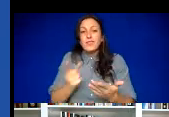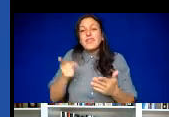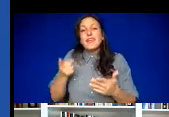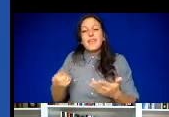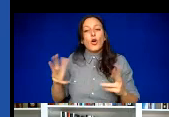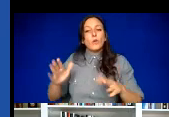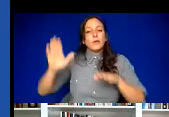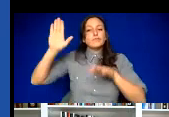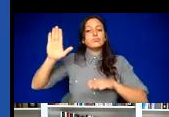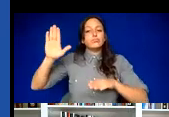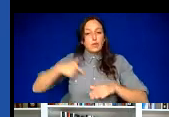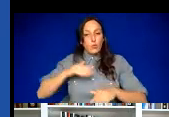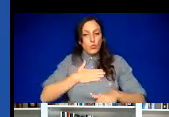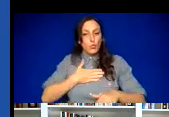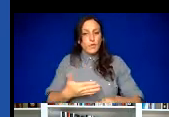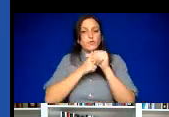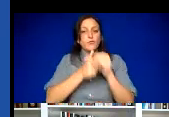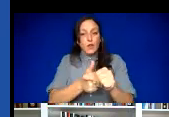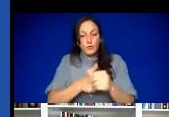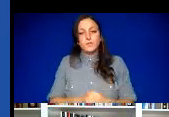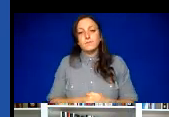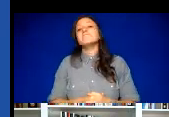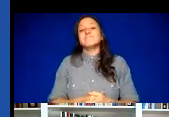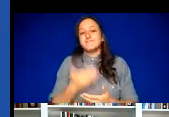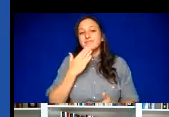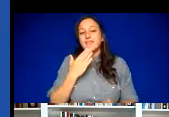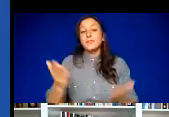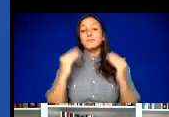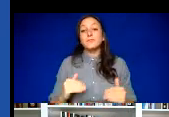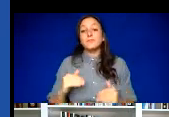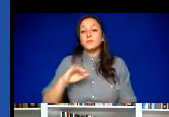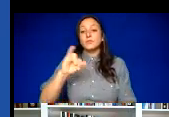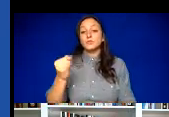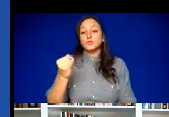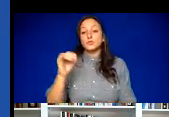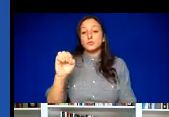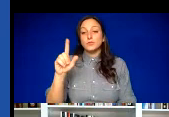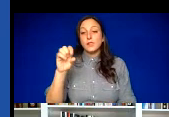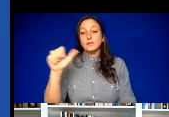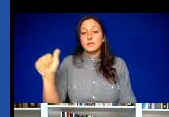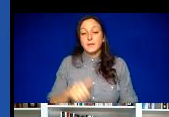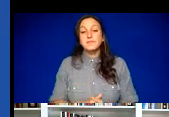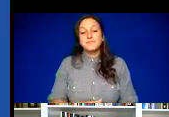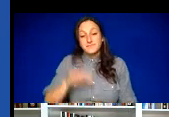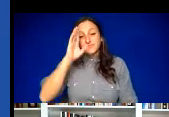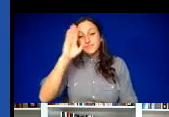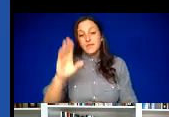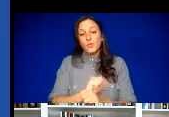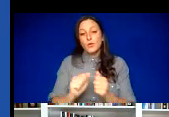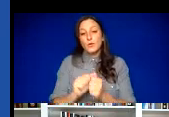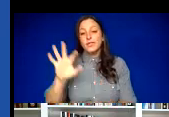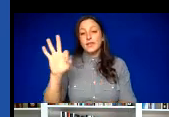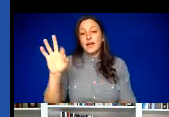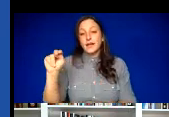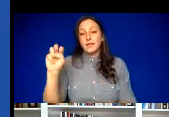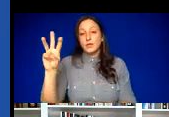Okay, got it. Thank you. Great, thank you, Natalia. Thank you. Now we're going to go to Jaleesa. Jaleesa Rosari with 9 News. We've gotten